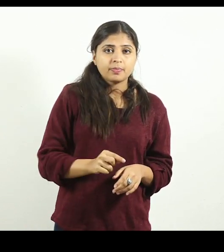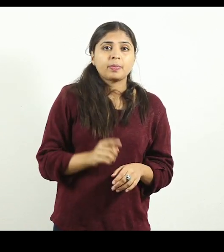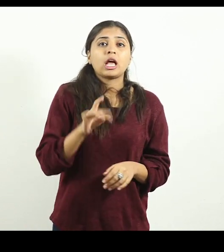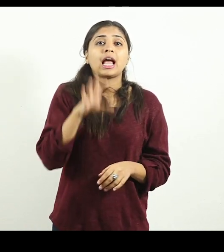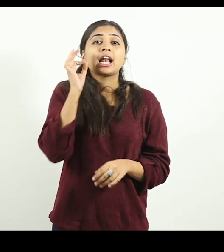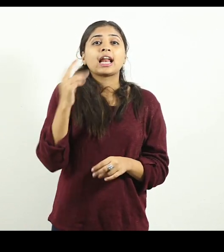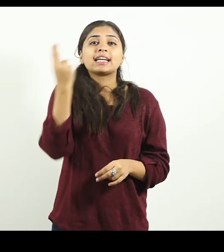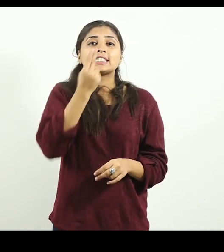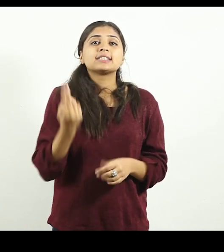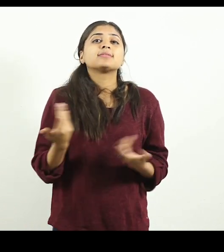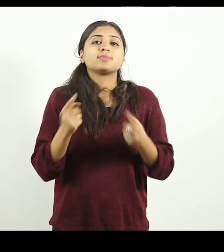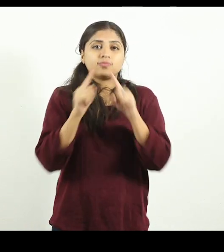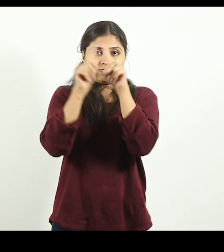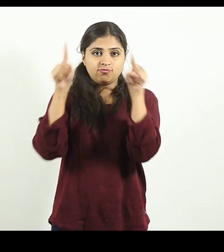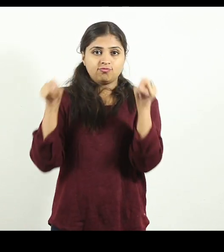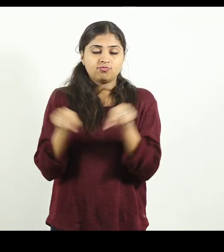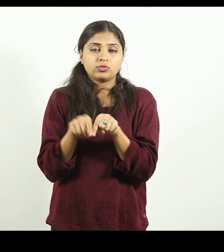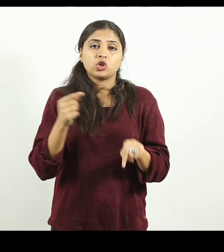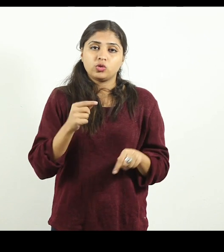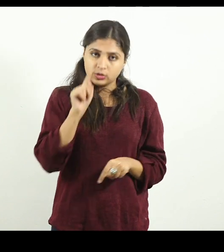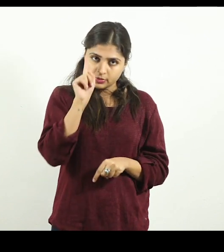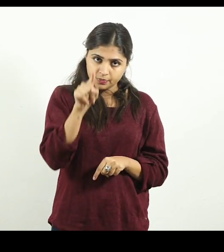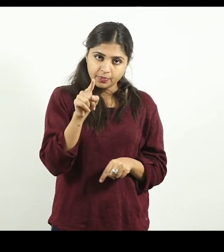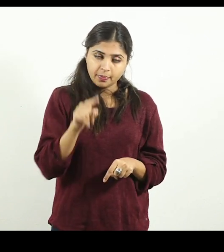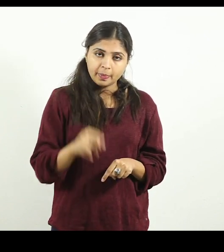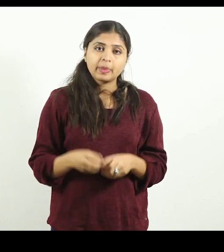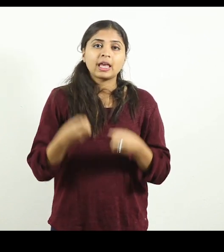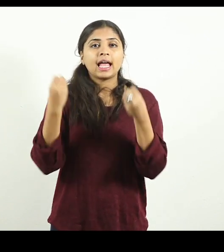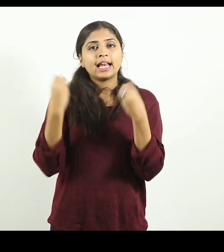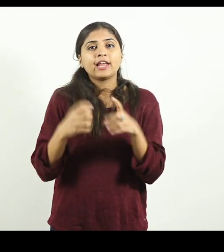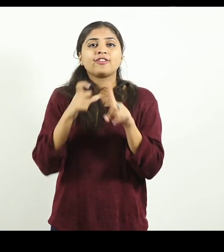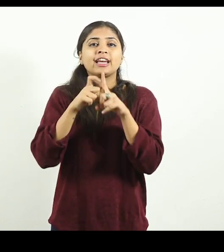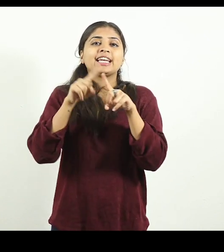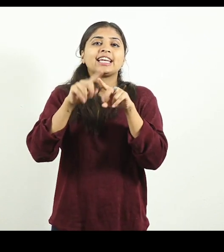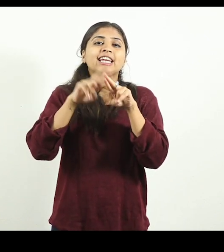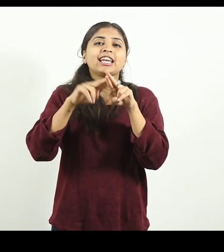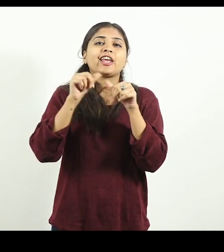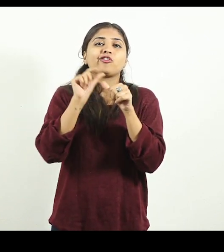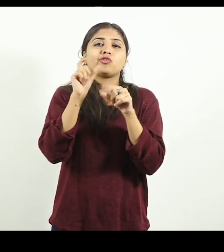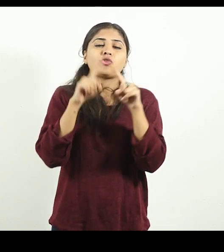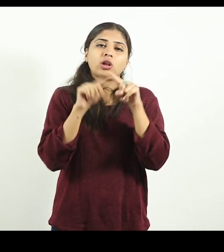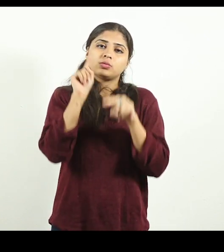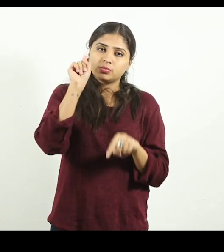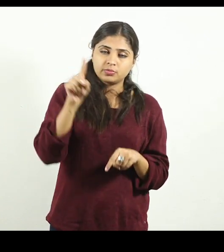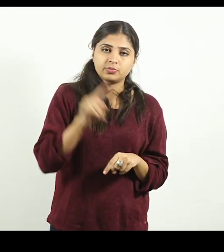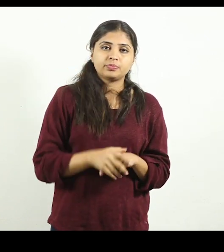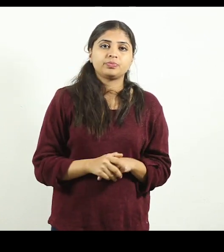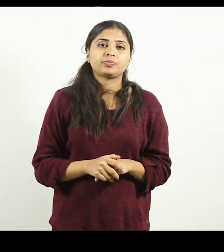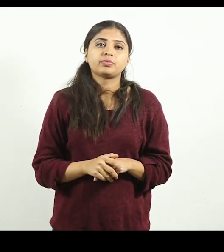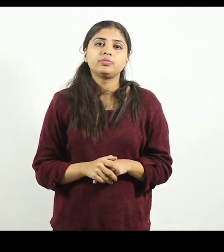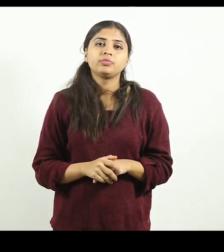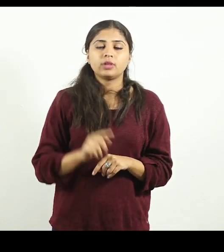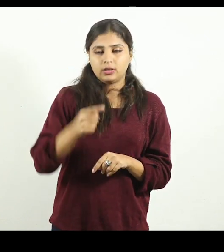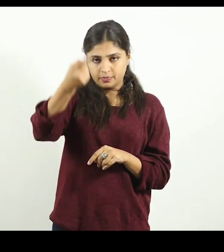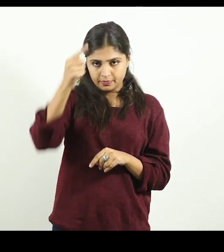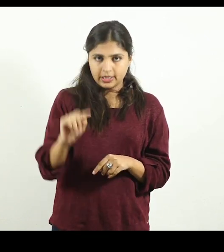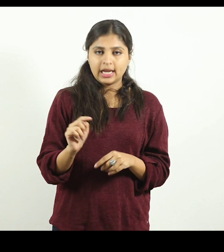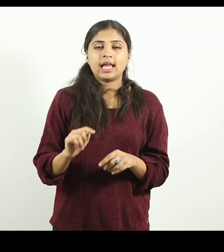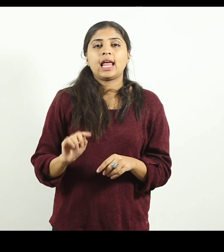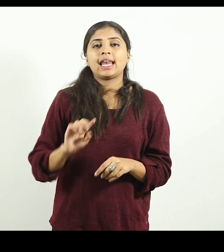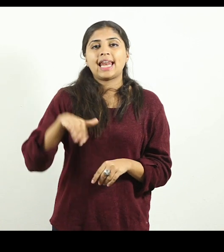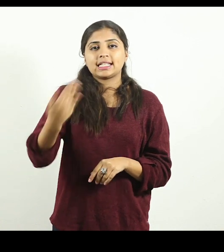click Next. Choose which layout you would like your form to use. Leave this at the default, columnar, and